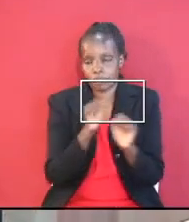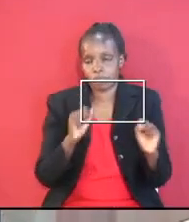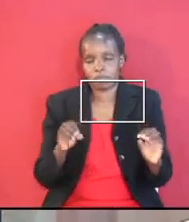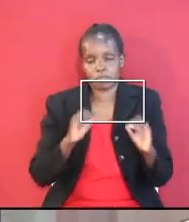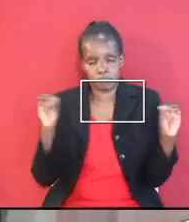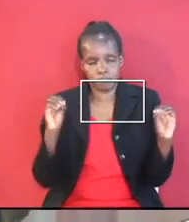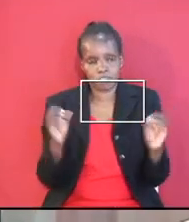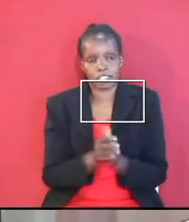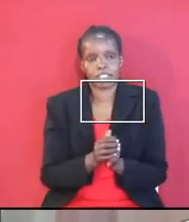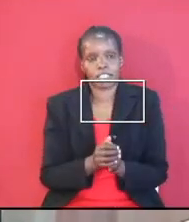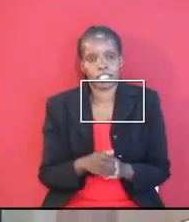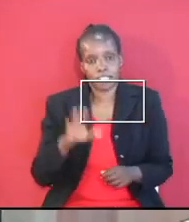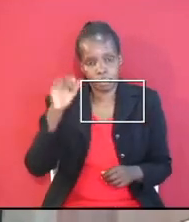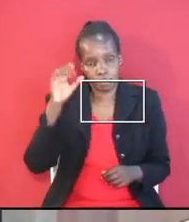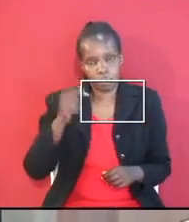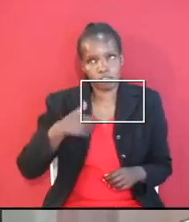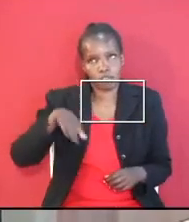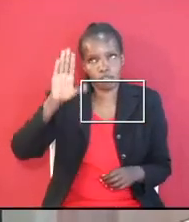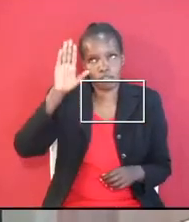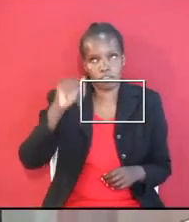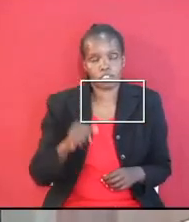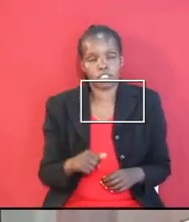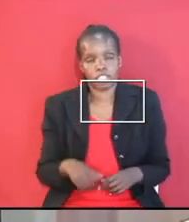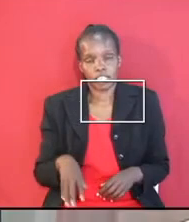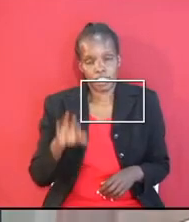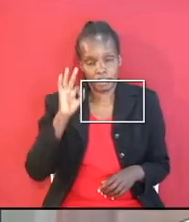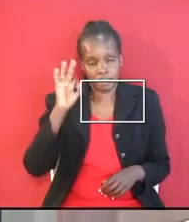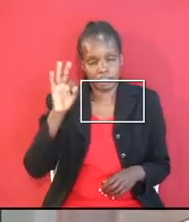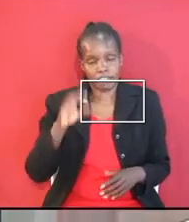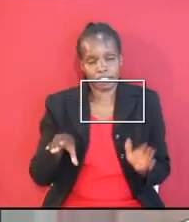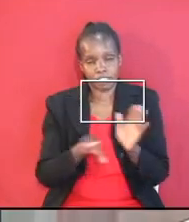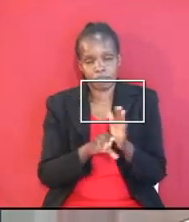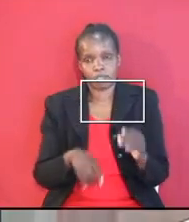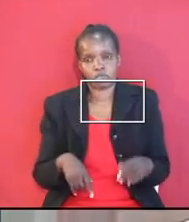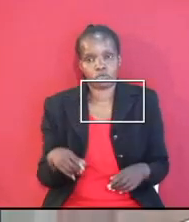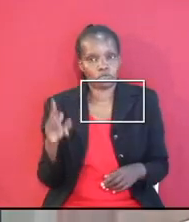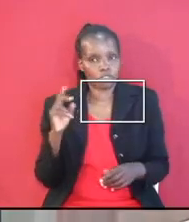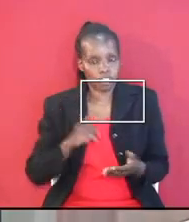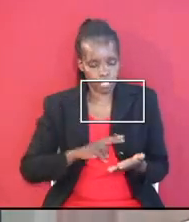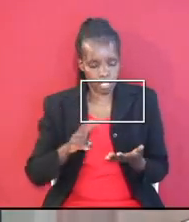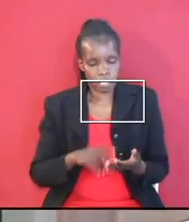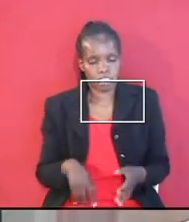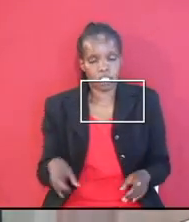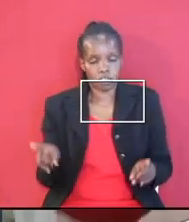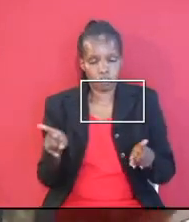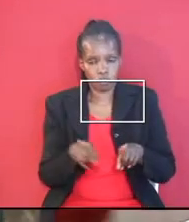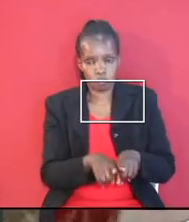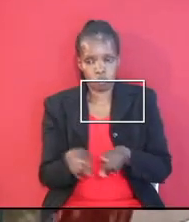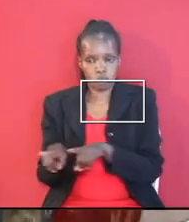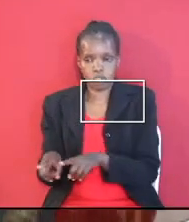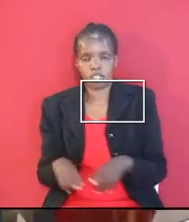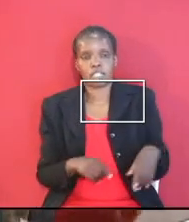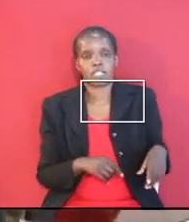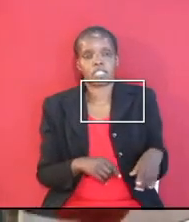The calling of whom? The calling of God. Those three chapters we've read, what is the most common denominator that is coming through?